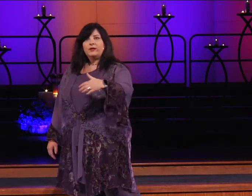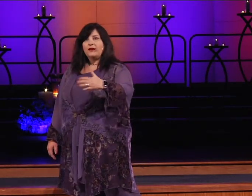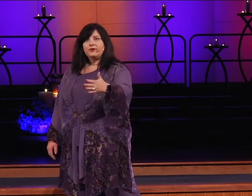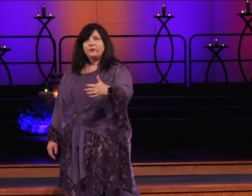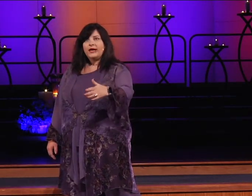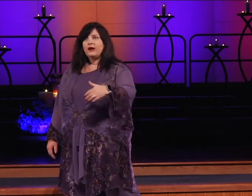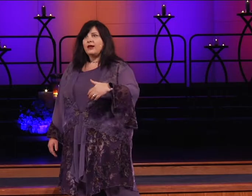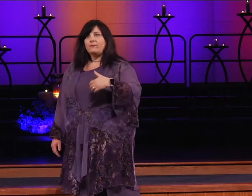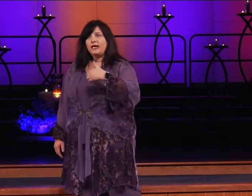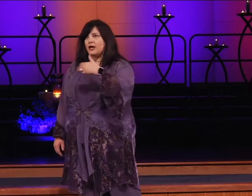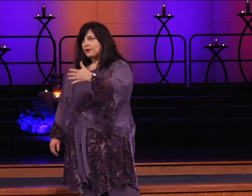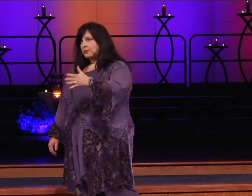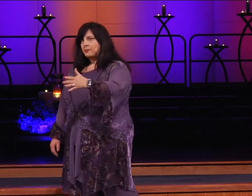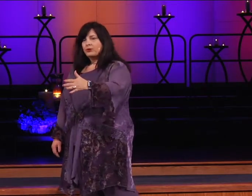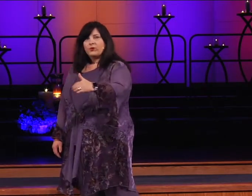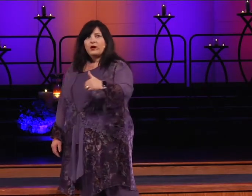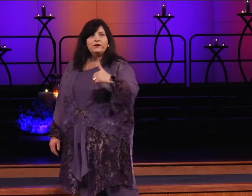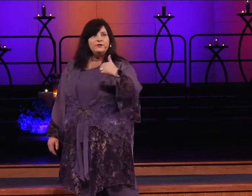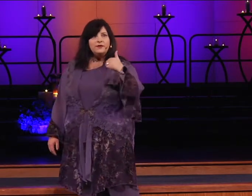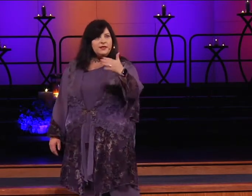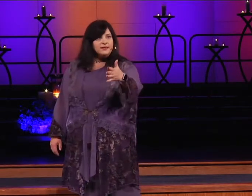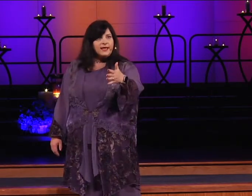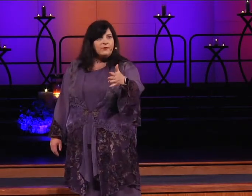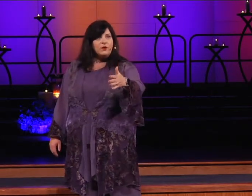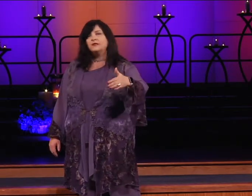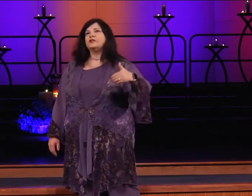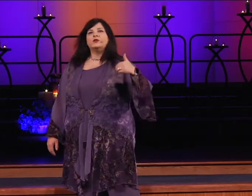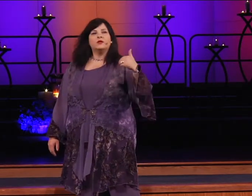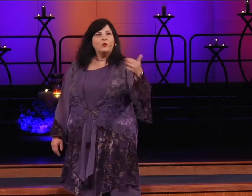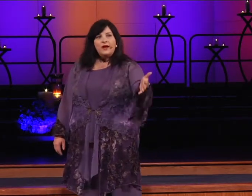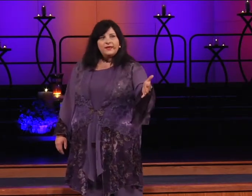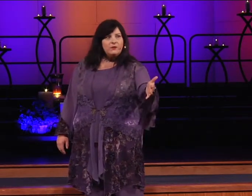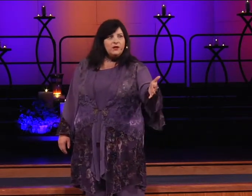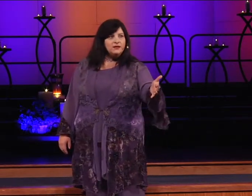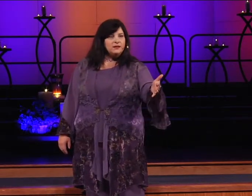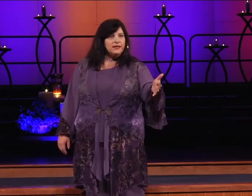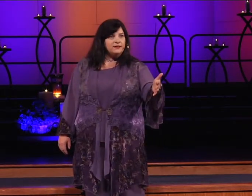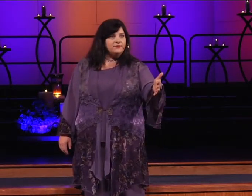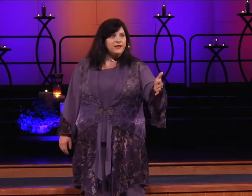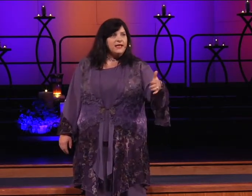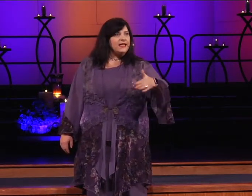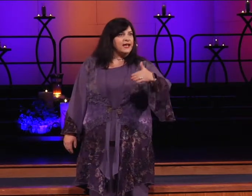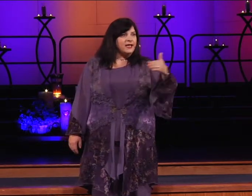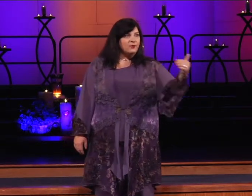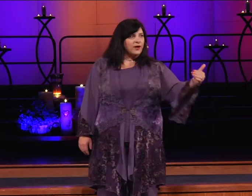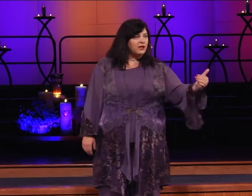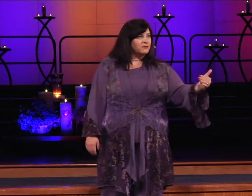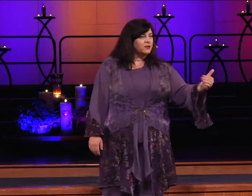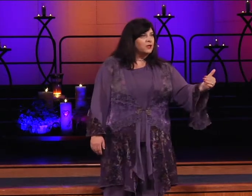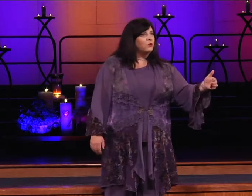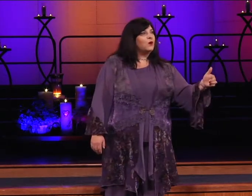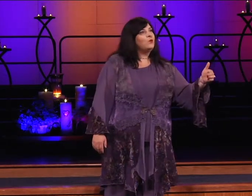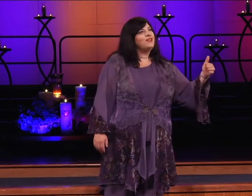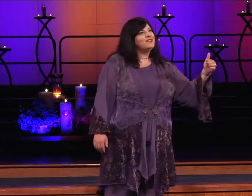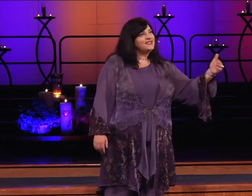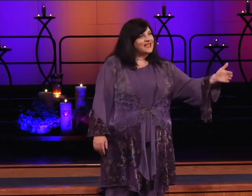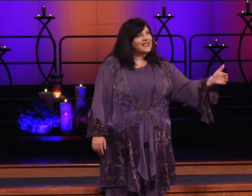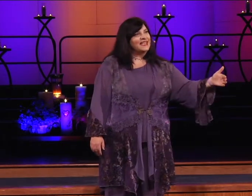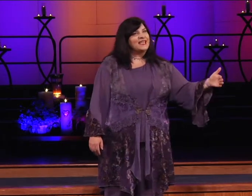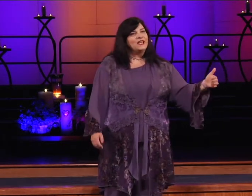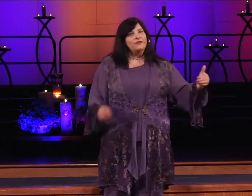over people everywhere and make other people wrong for the things they want to do and the way they want to live in any realm. What